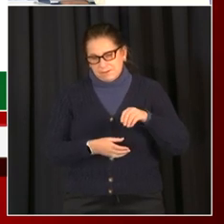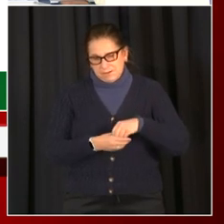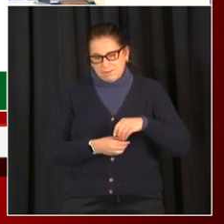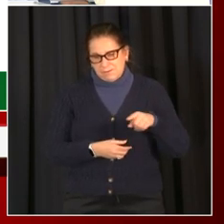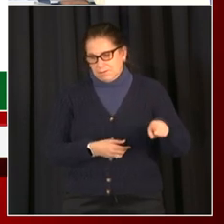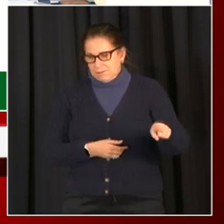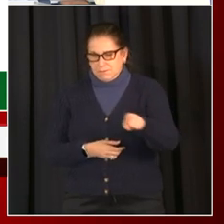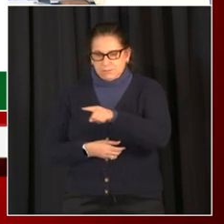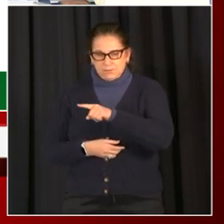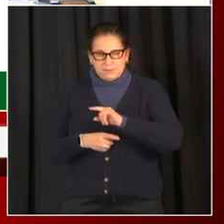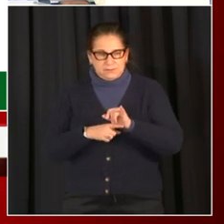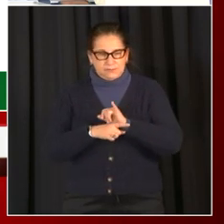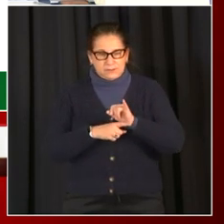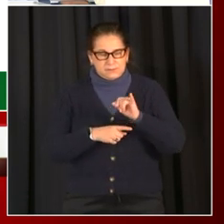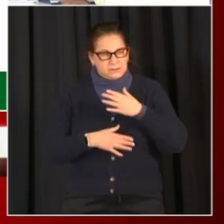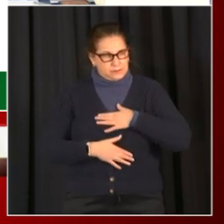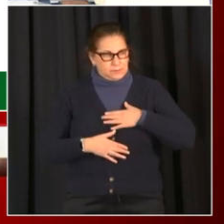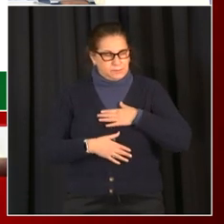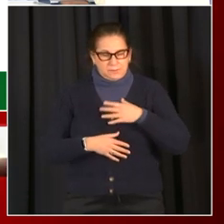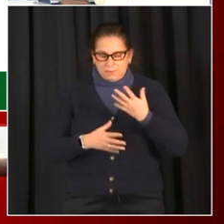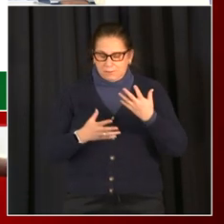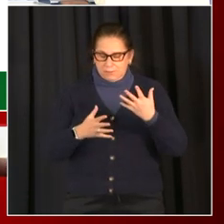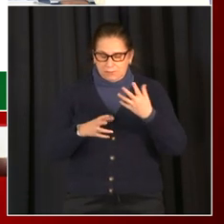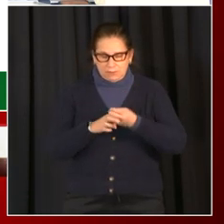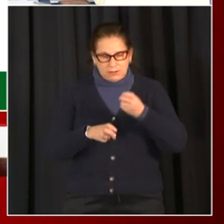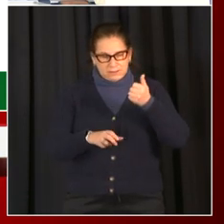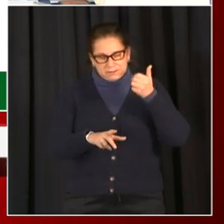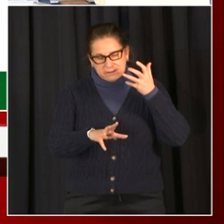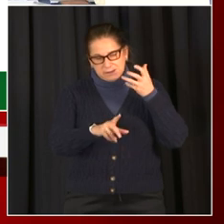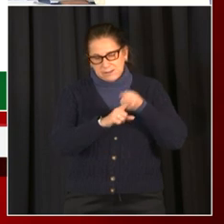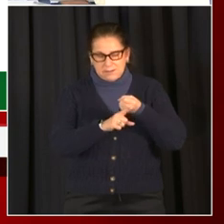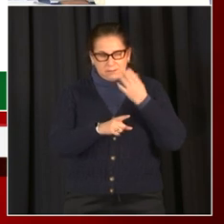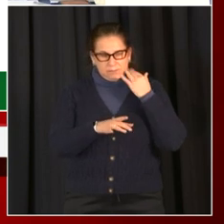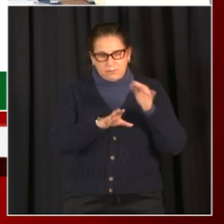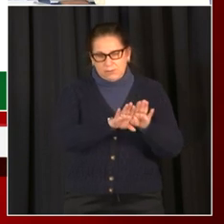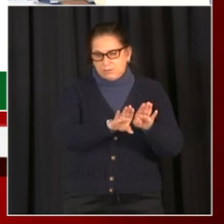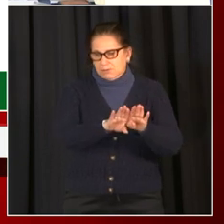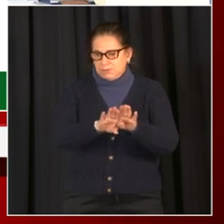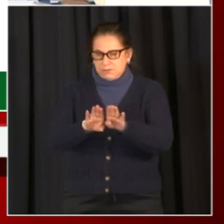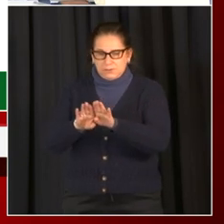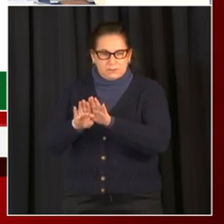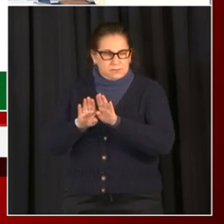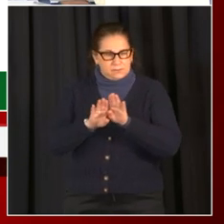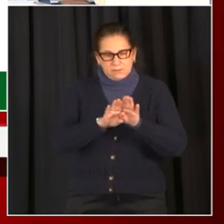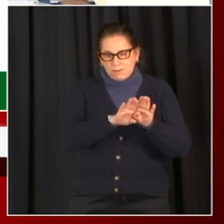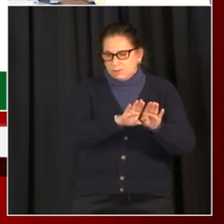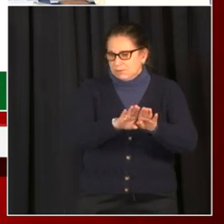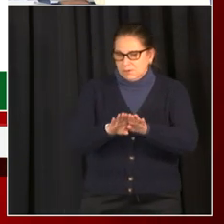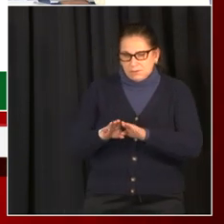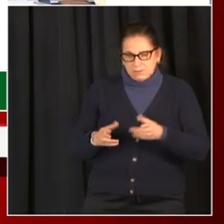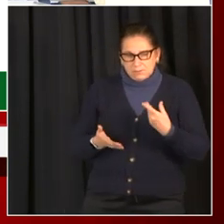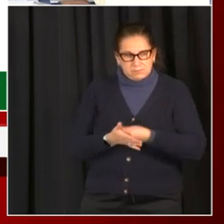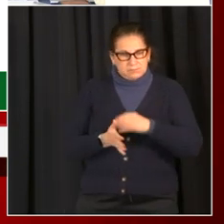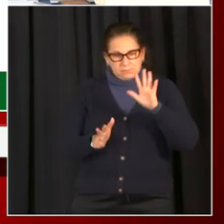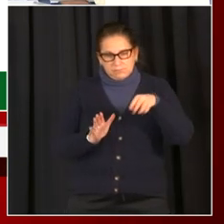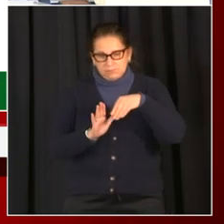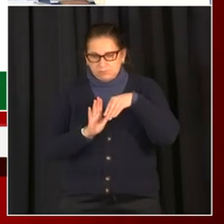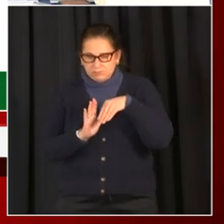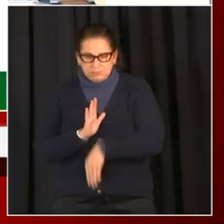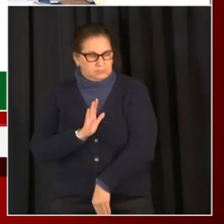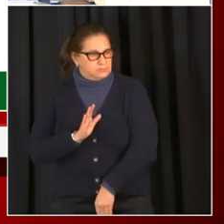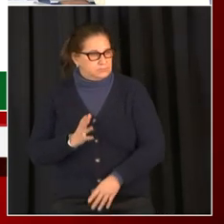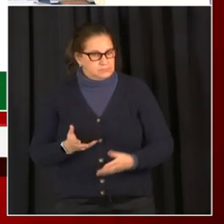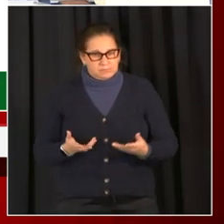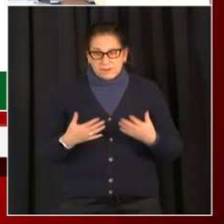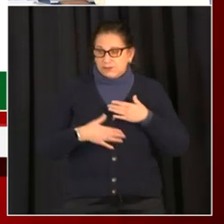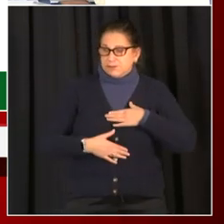been particularly hard hit because the public health protocols have caused most of this industry to close during the public